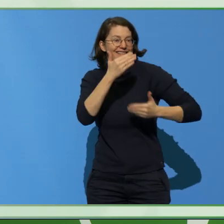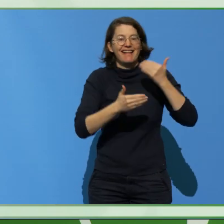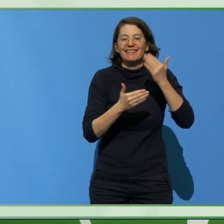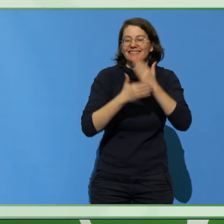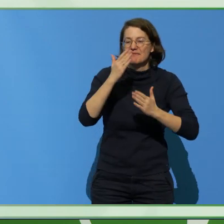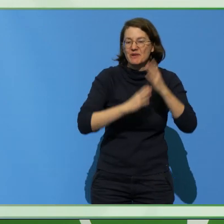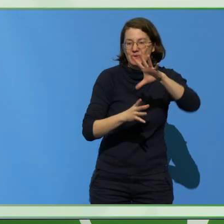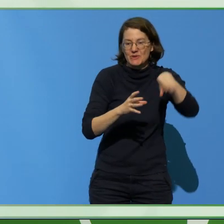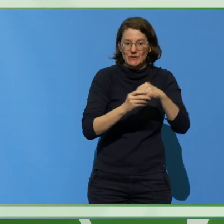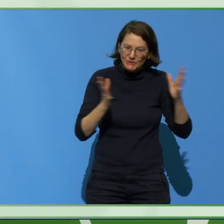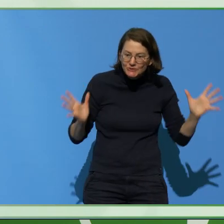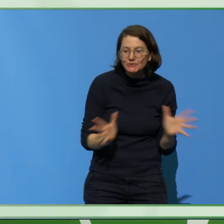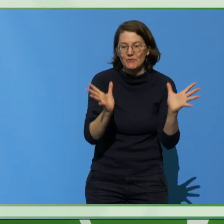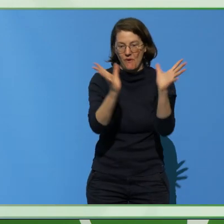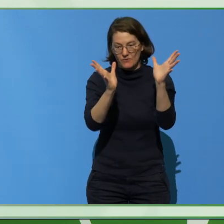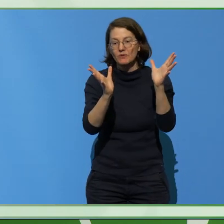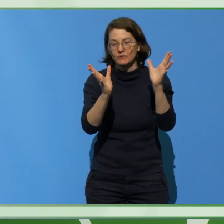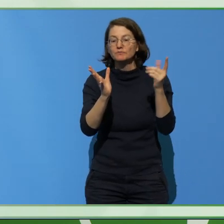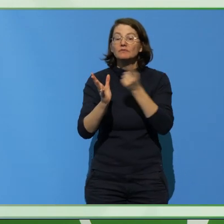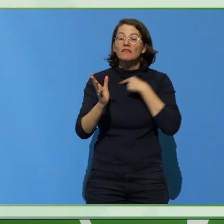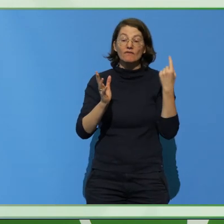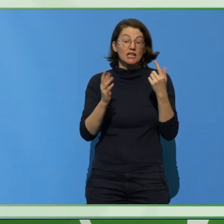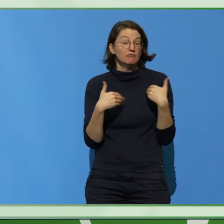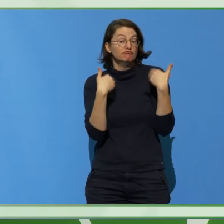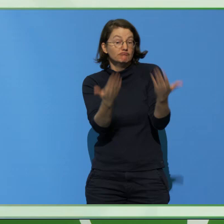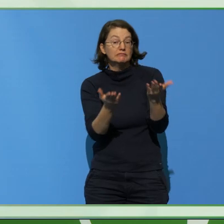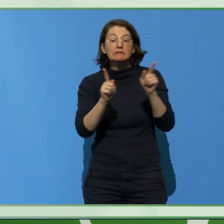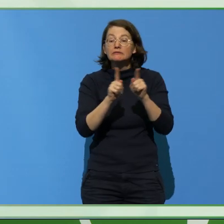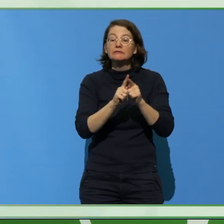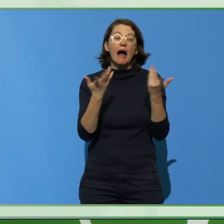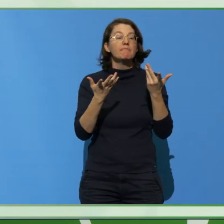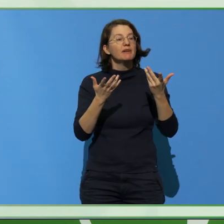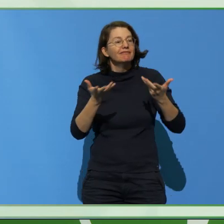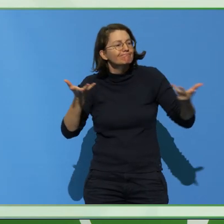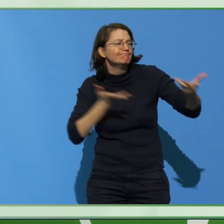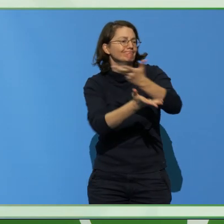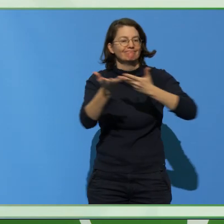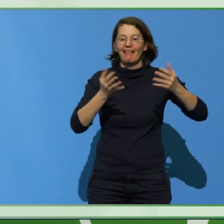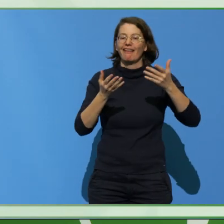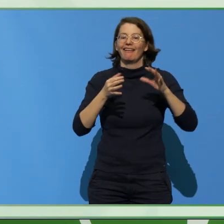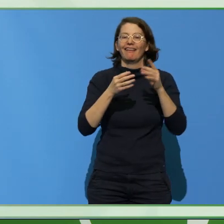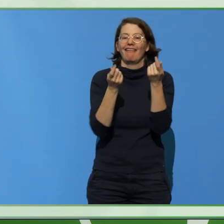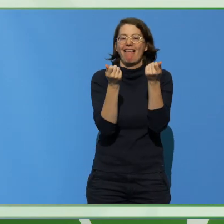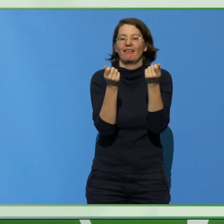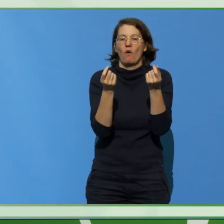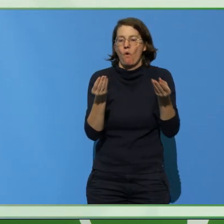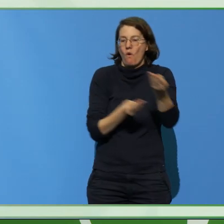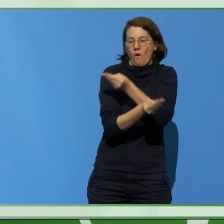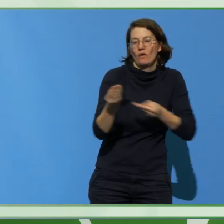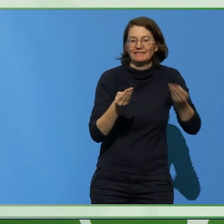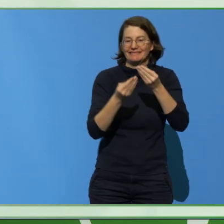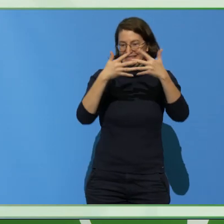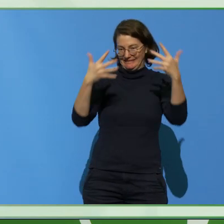disability innovation. It's called HAIDI. And the idea is to connect everyone to communities of persons